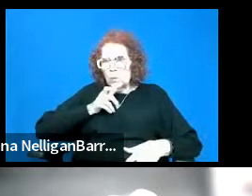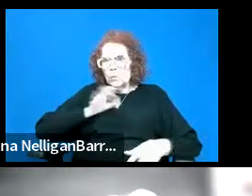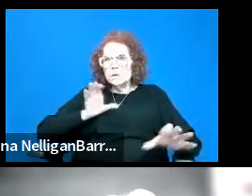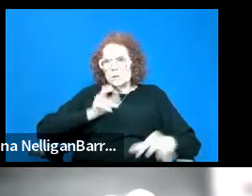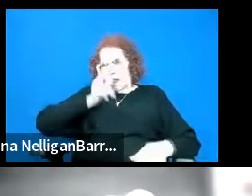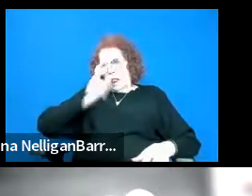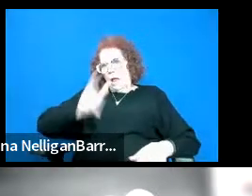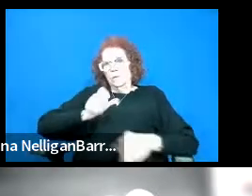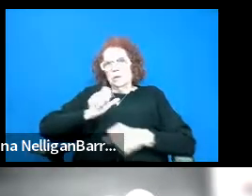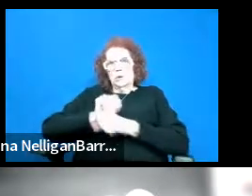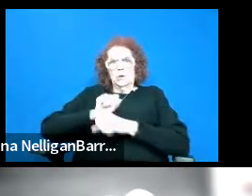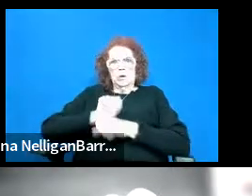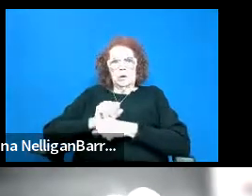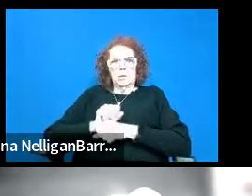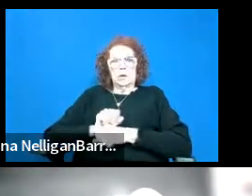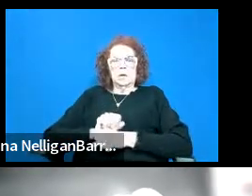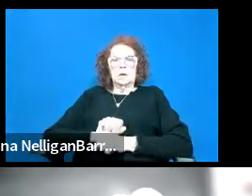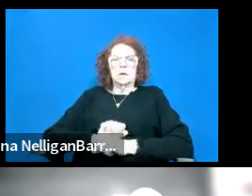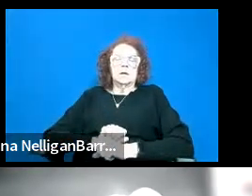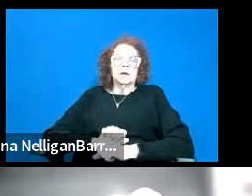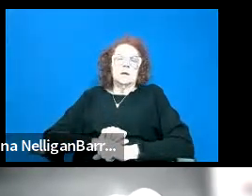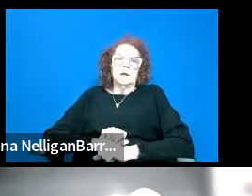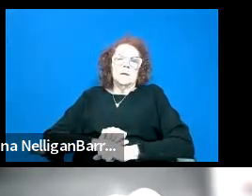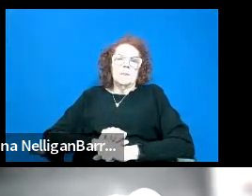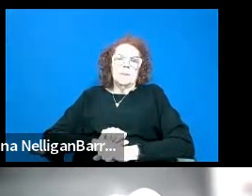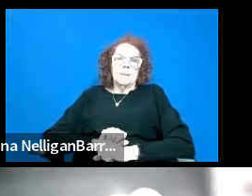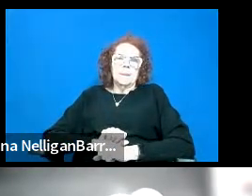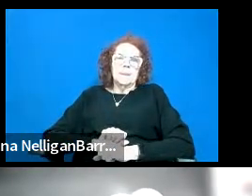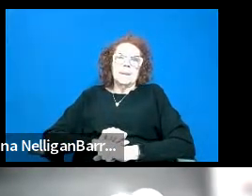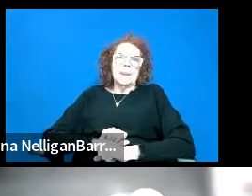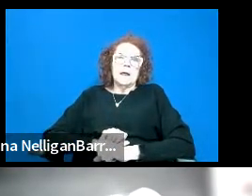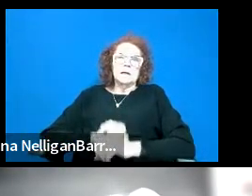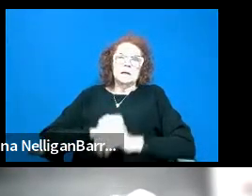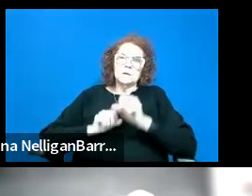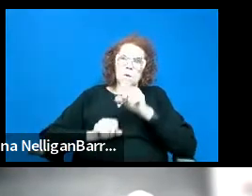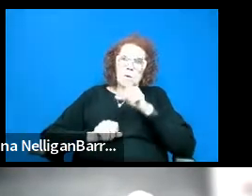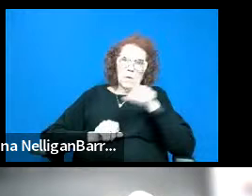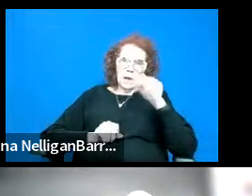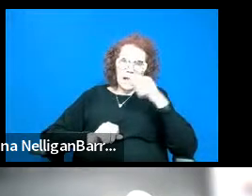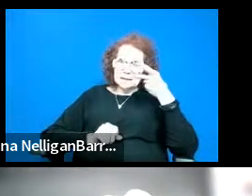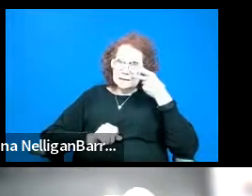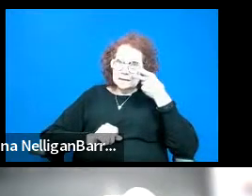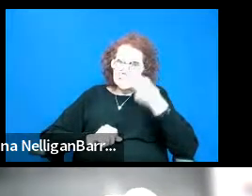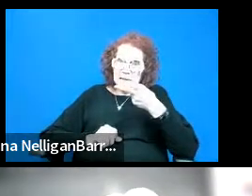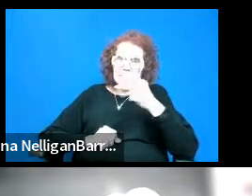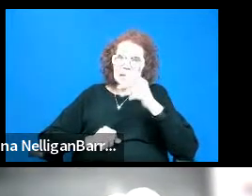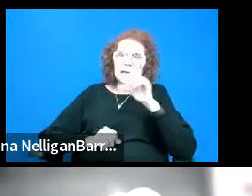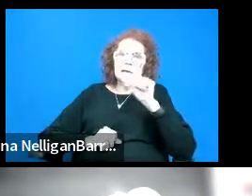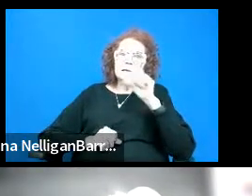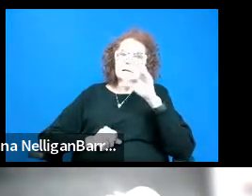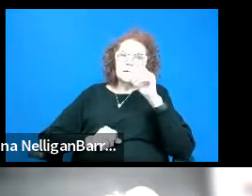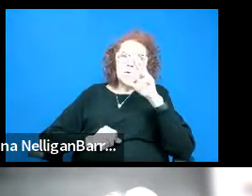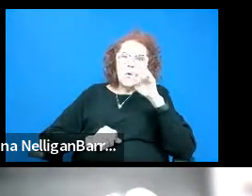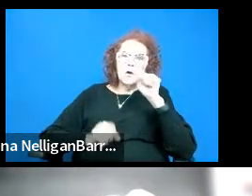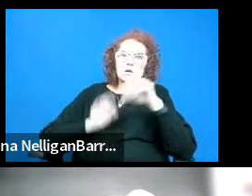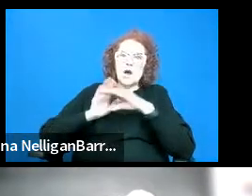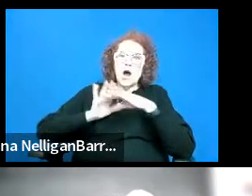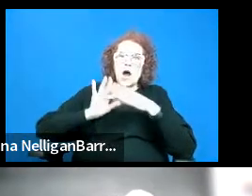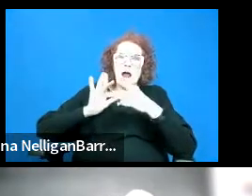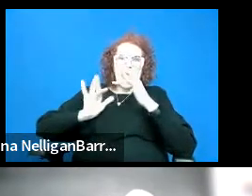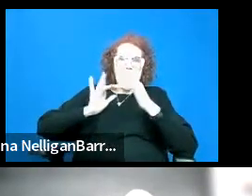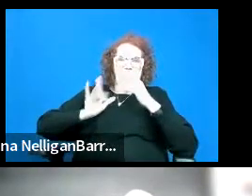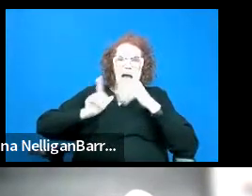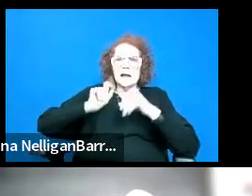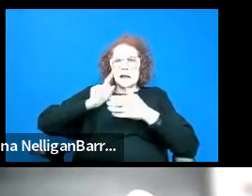availability of actually seeing scores online. So they'll be able to make informed decisions on whether they want to actually live